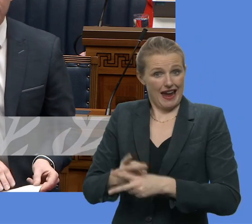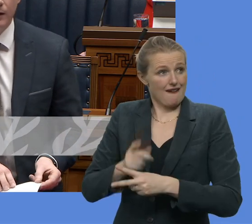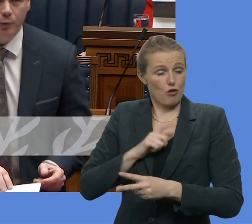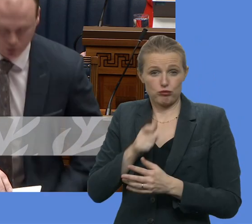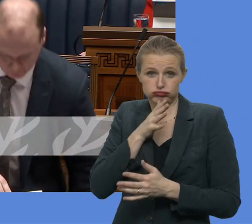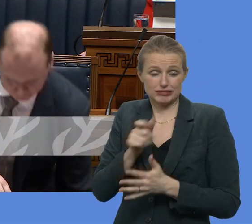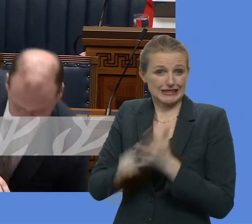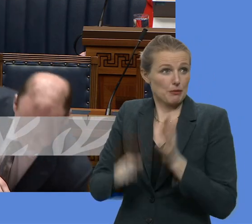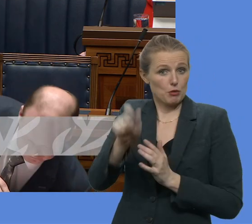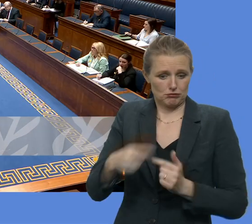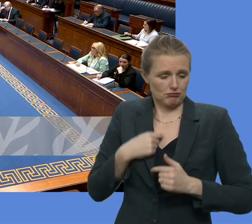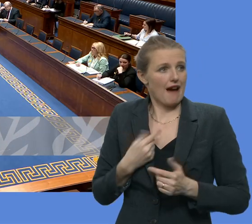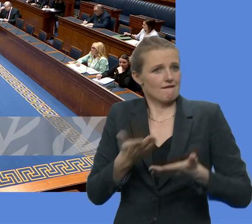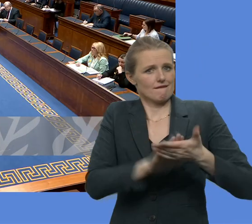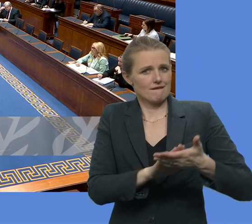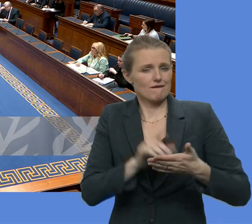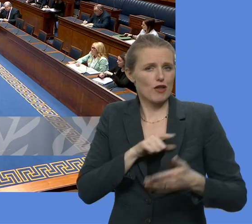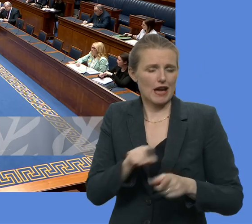disabled person. Colin